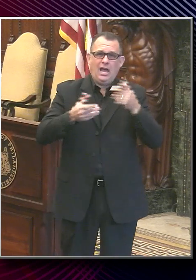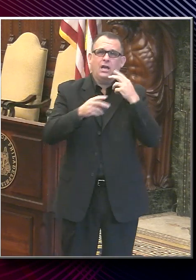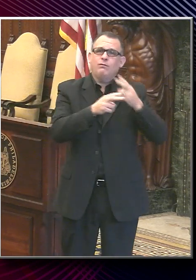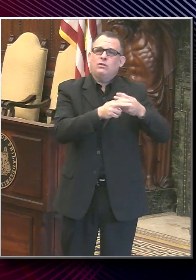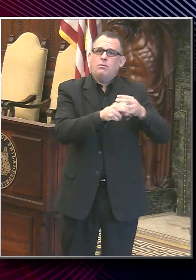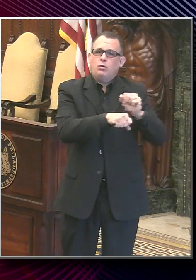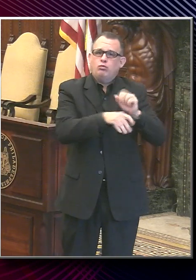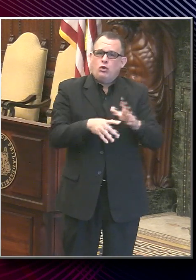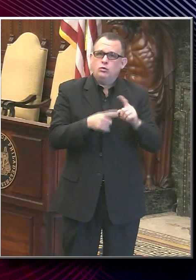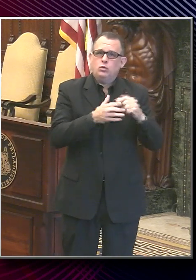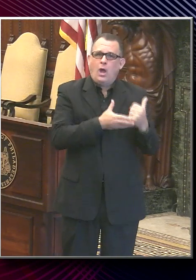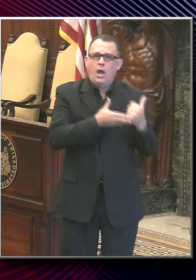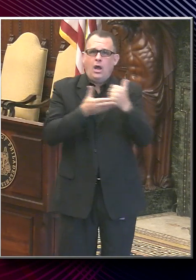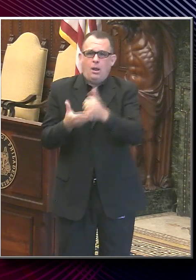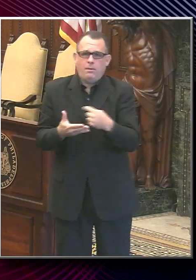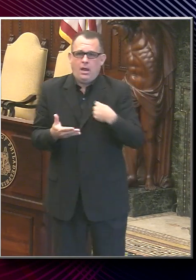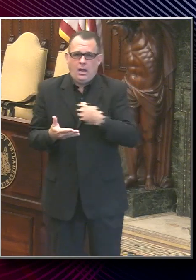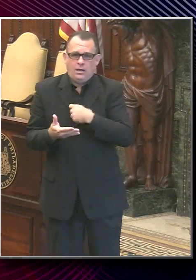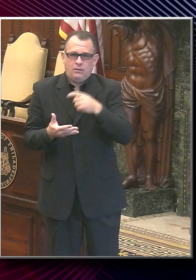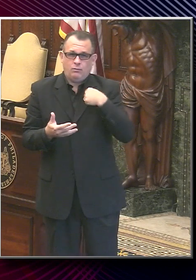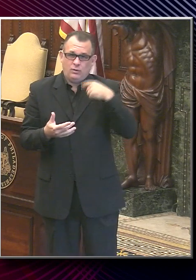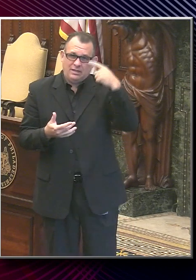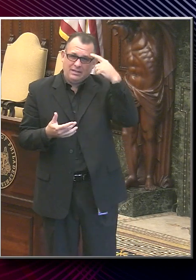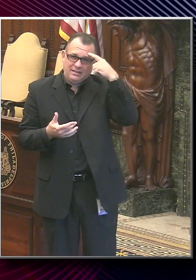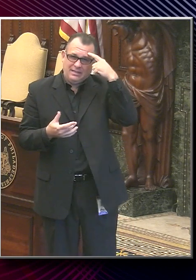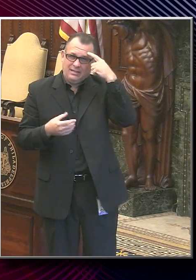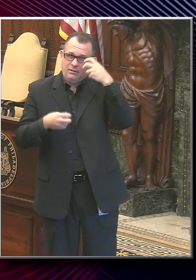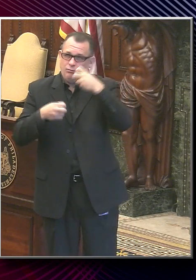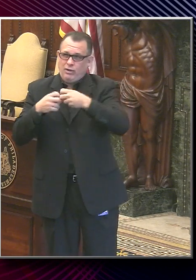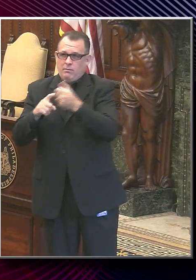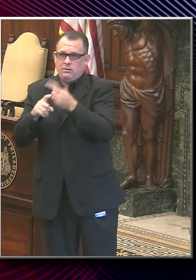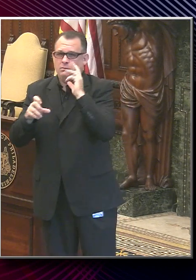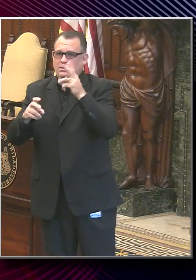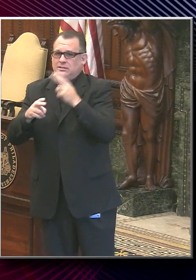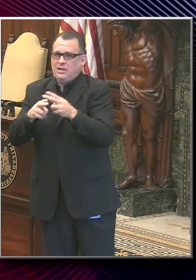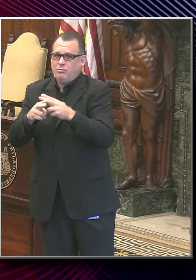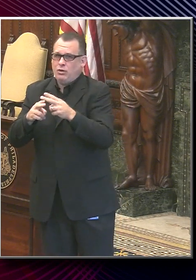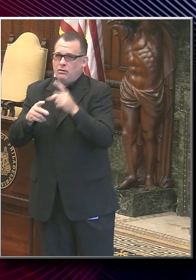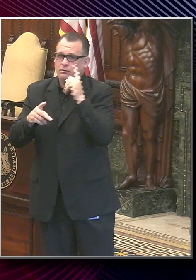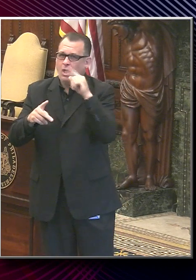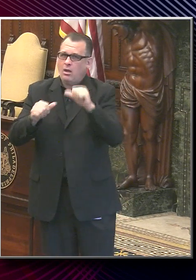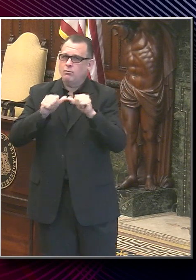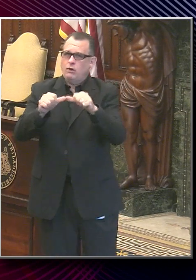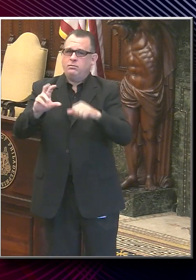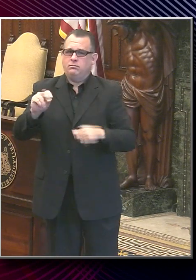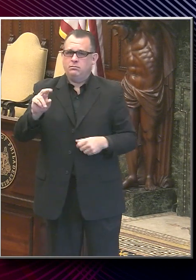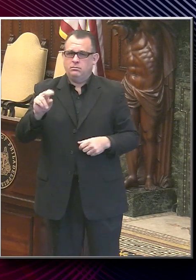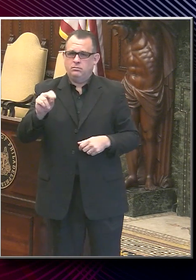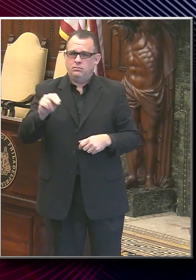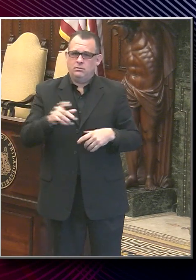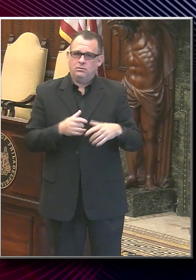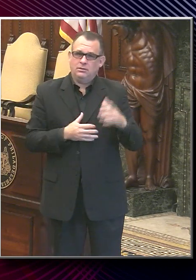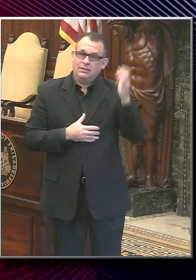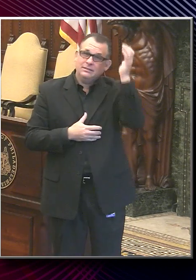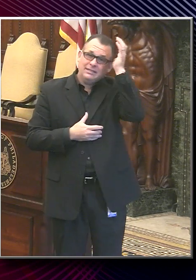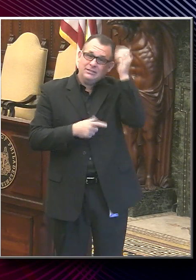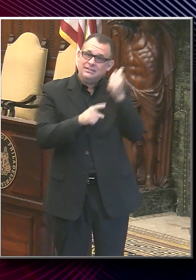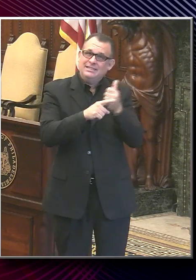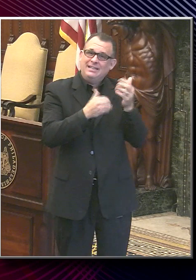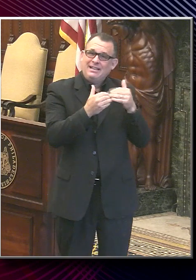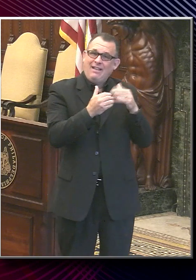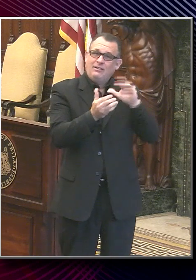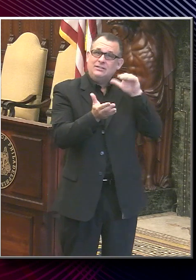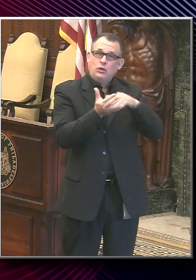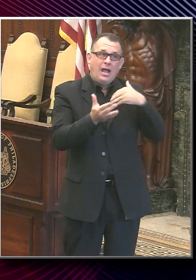we expect will be a temporary problem. So we have expanded operating hours of the sanitation convenience centers to 7 days a